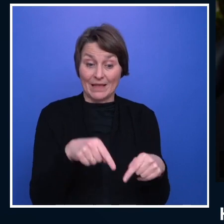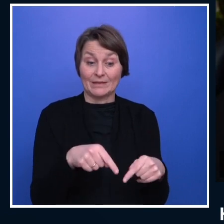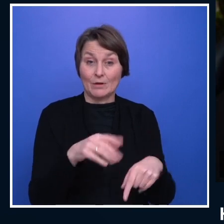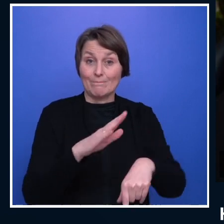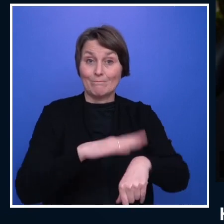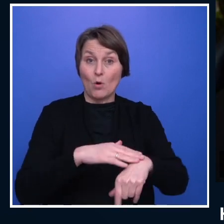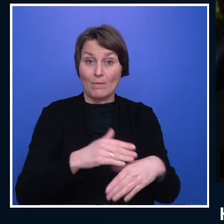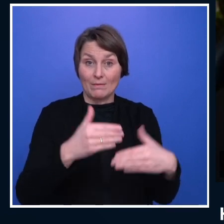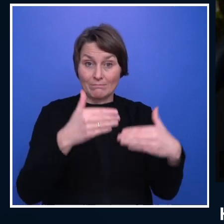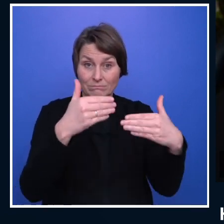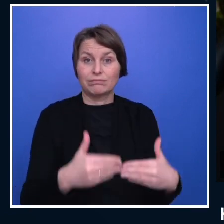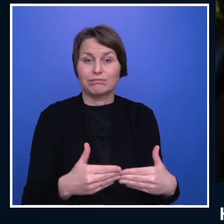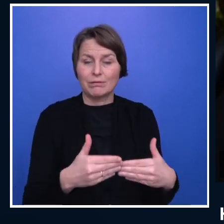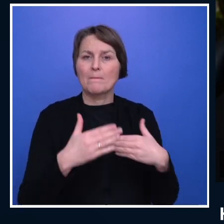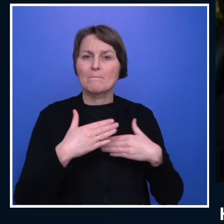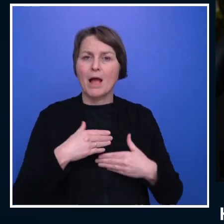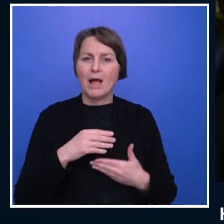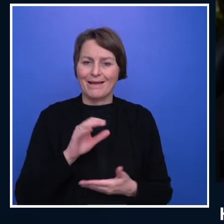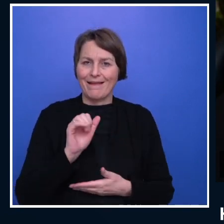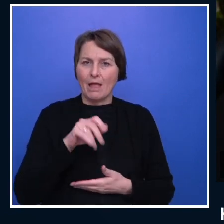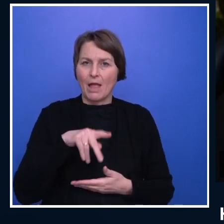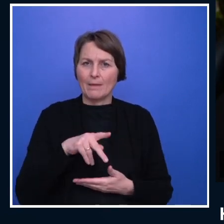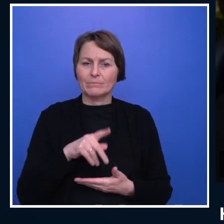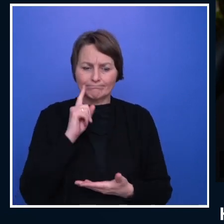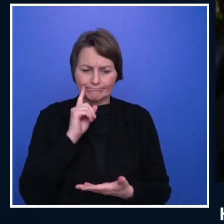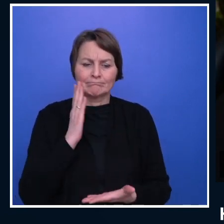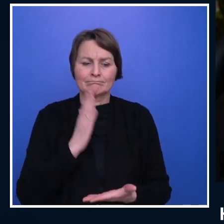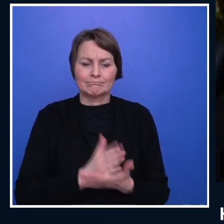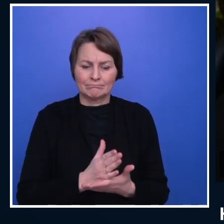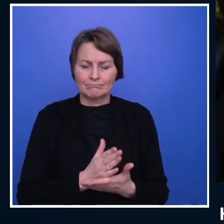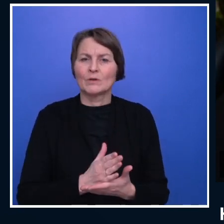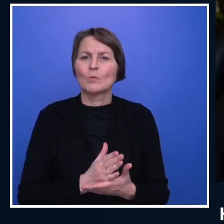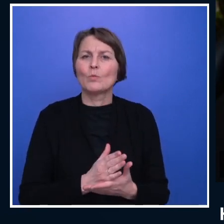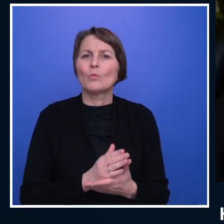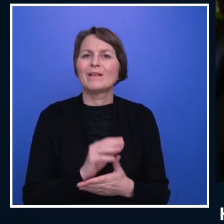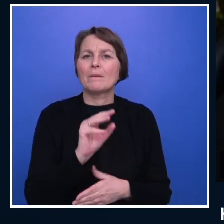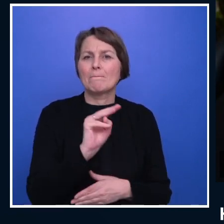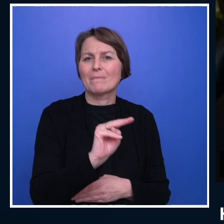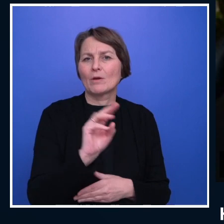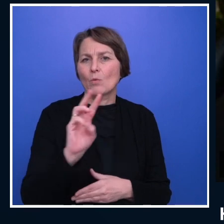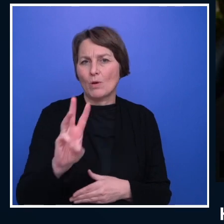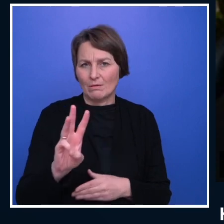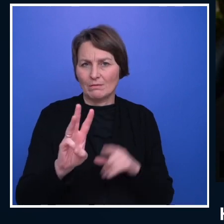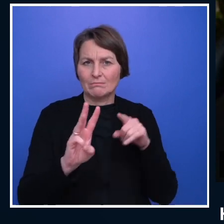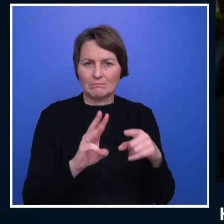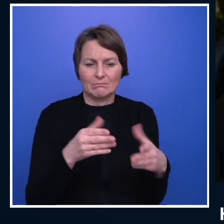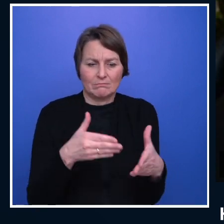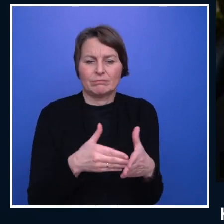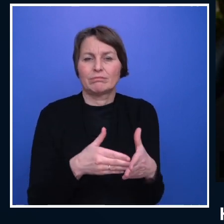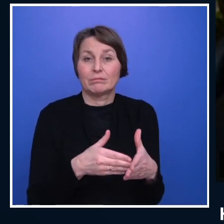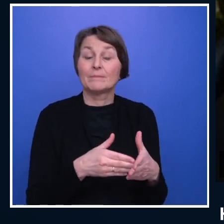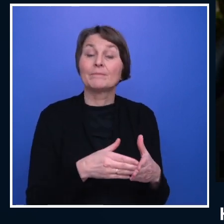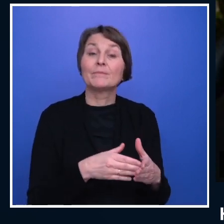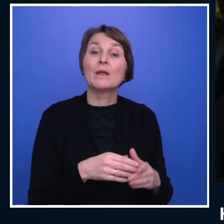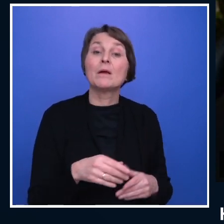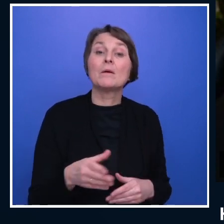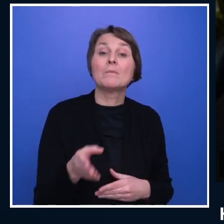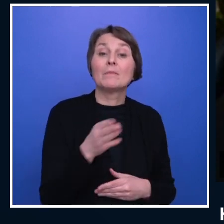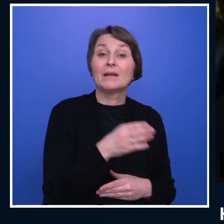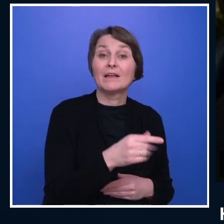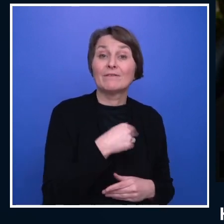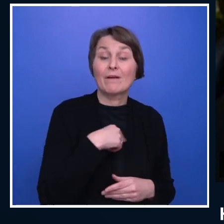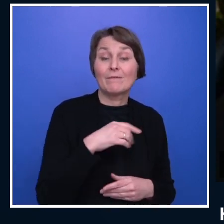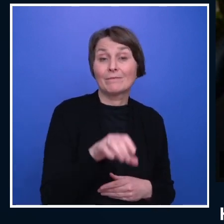that decision, and it's making it with the Iis middleware. We are using the Iis add-on middleware it's